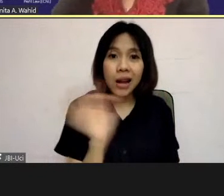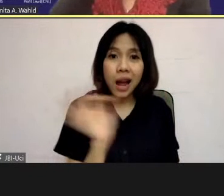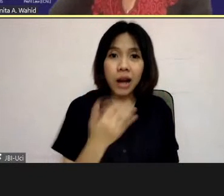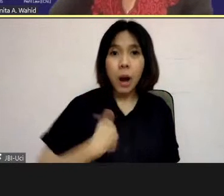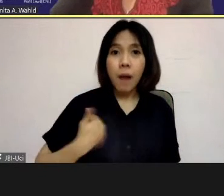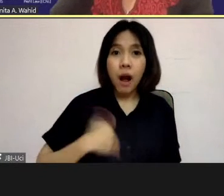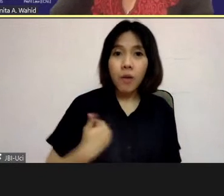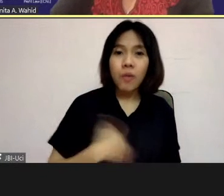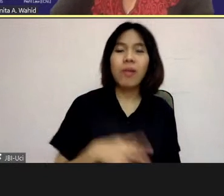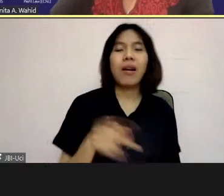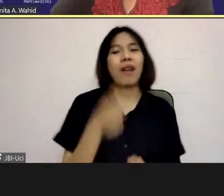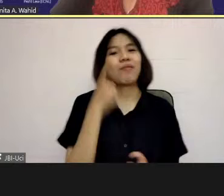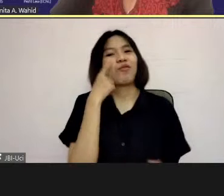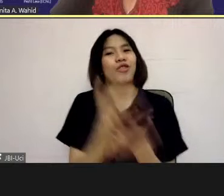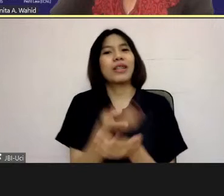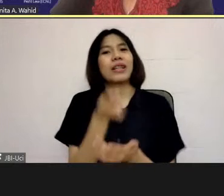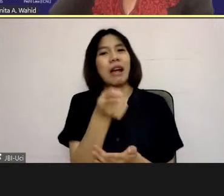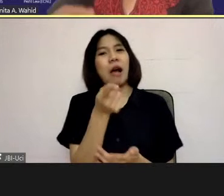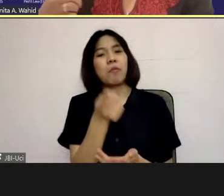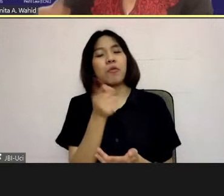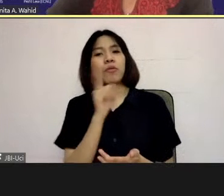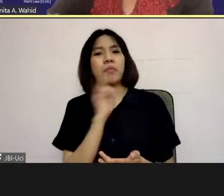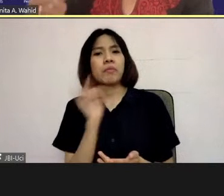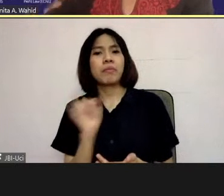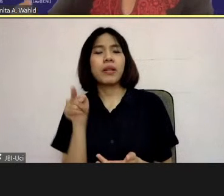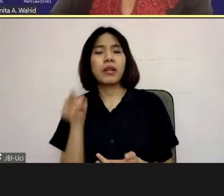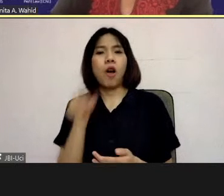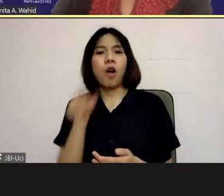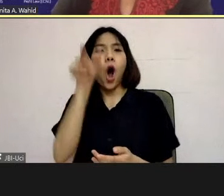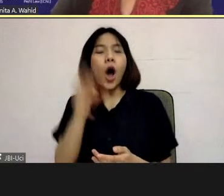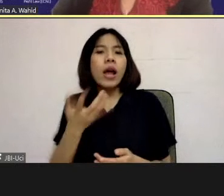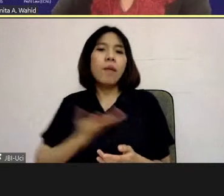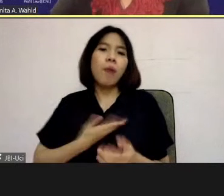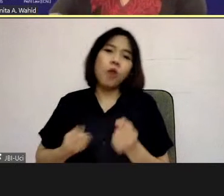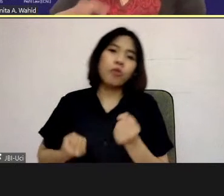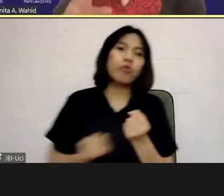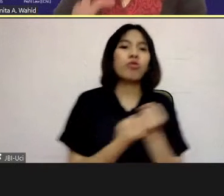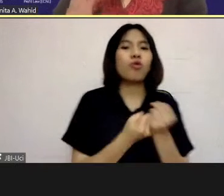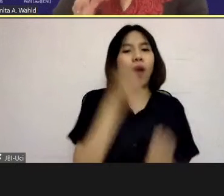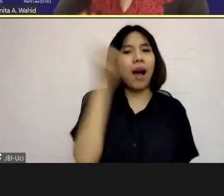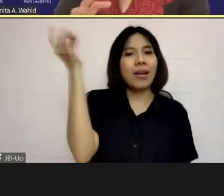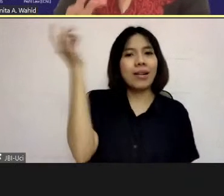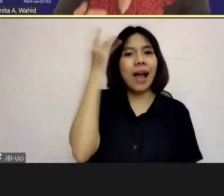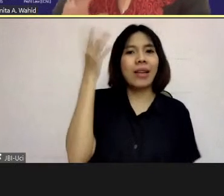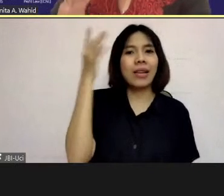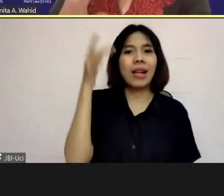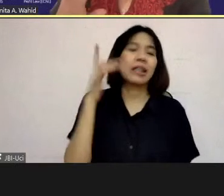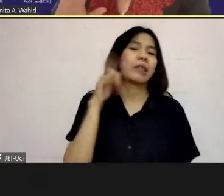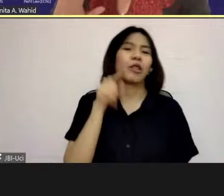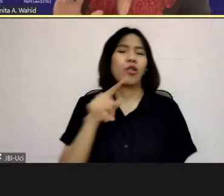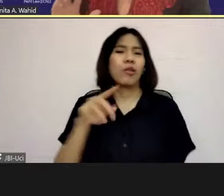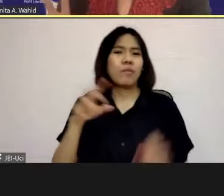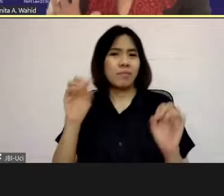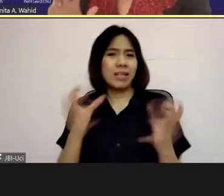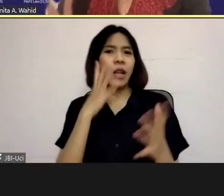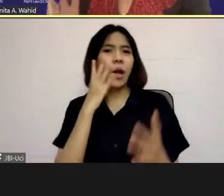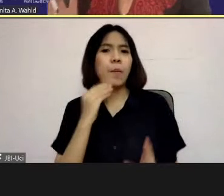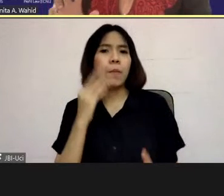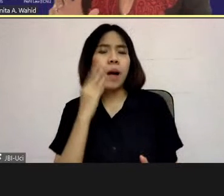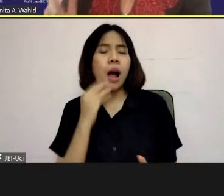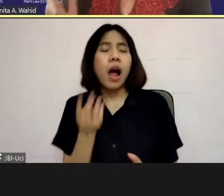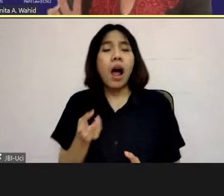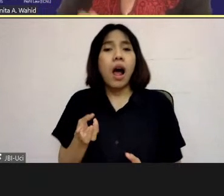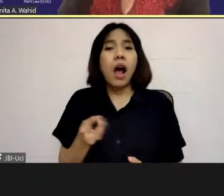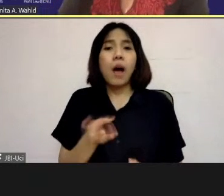disagree of that revisions, it means you're the person that pro radicalisms. This condition